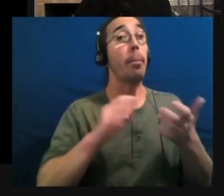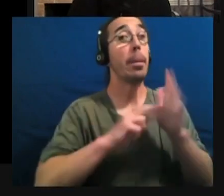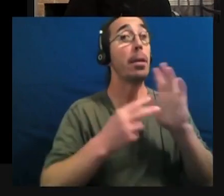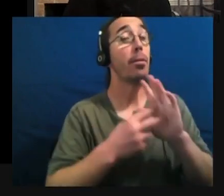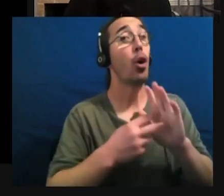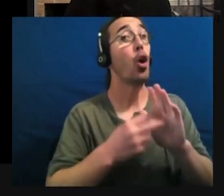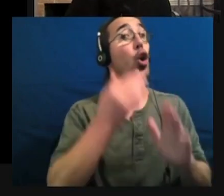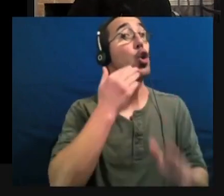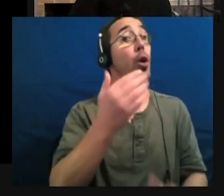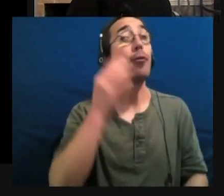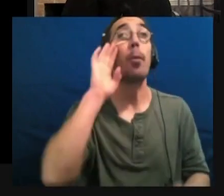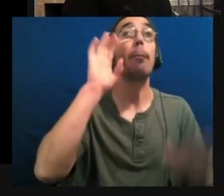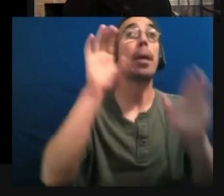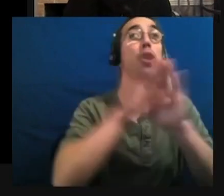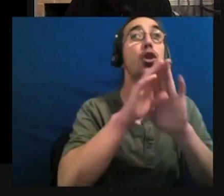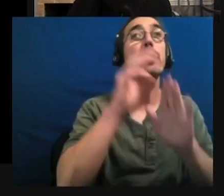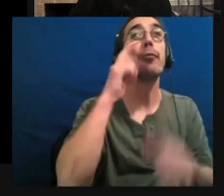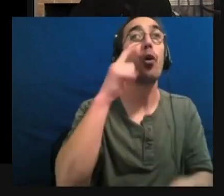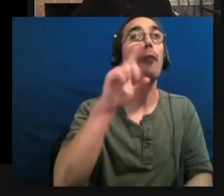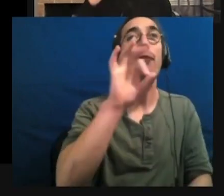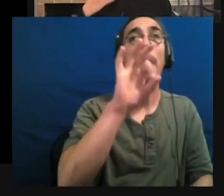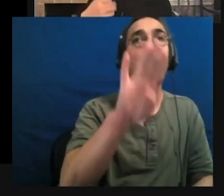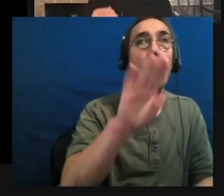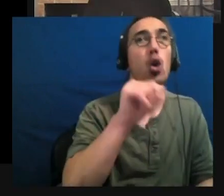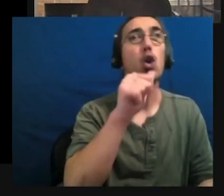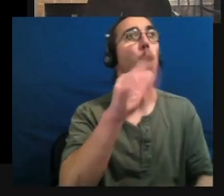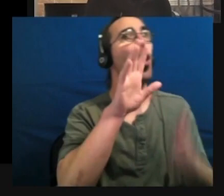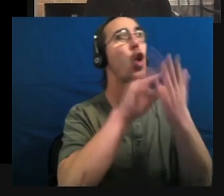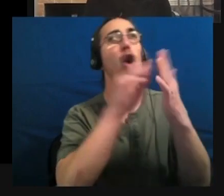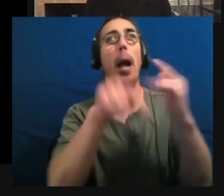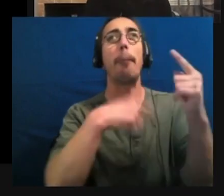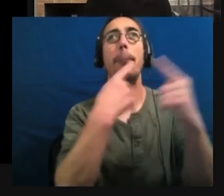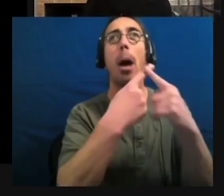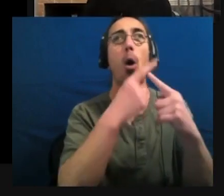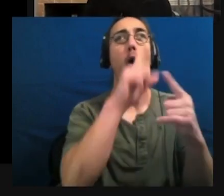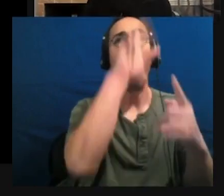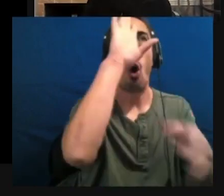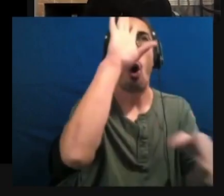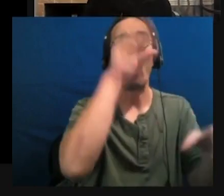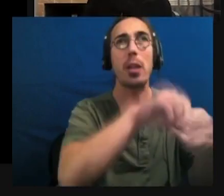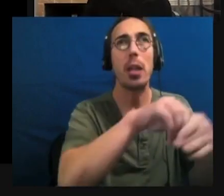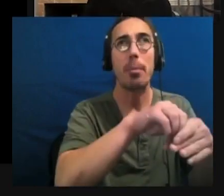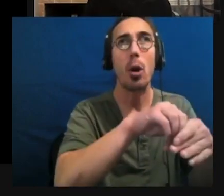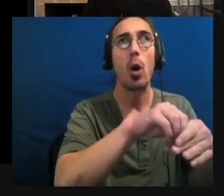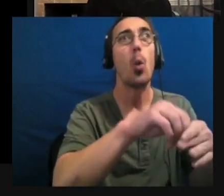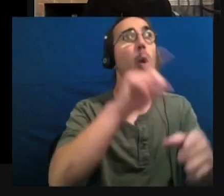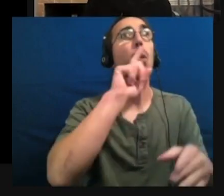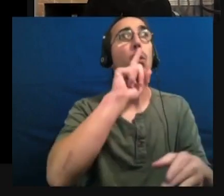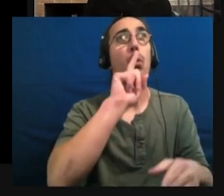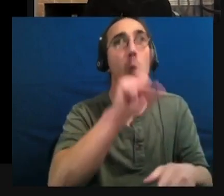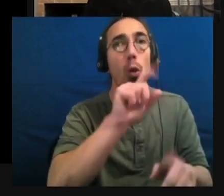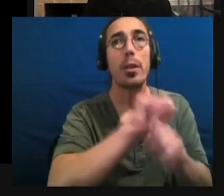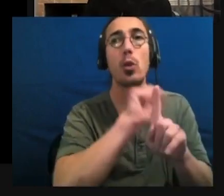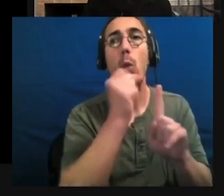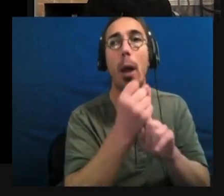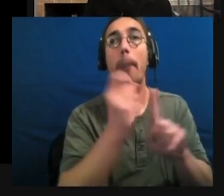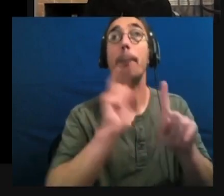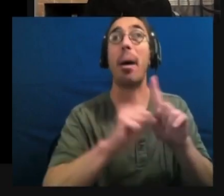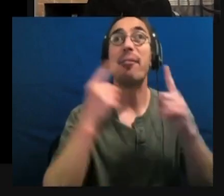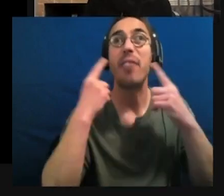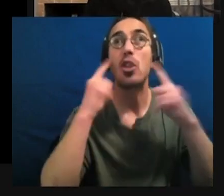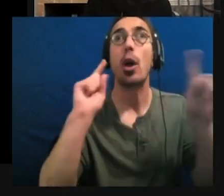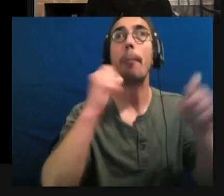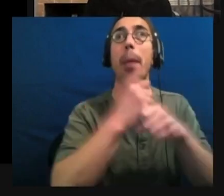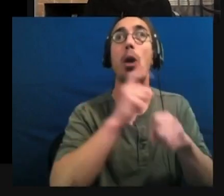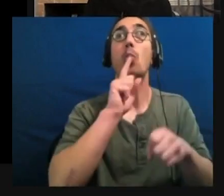social media. You don't learn about what autism or anything can really be like. I did eventually make some real life